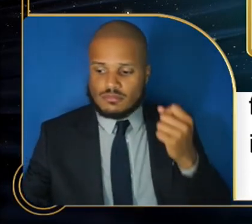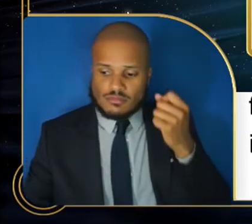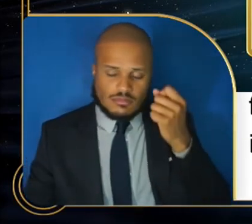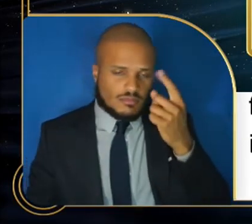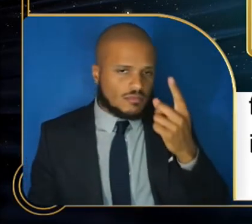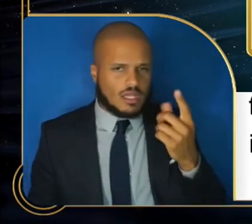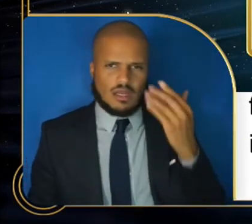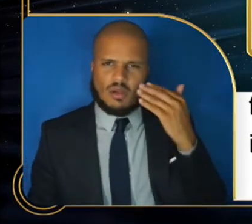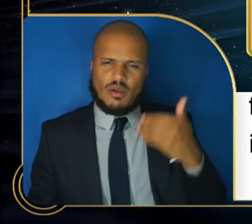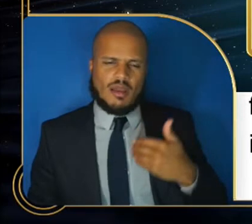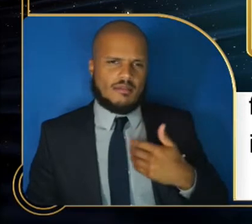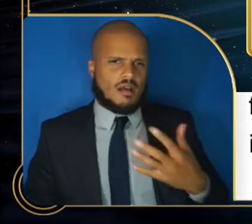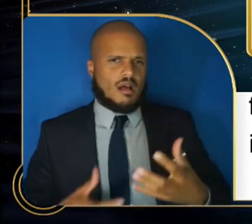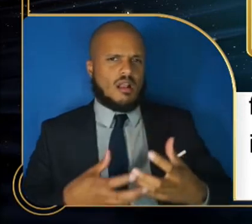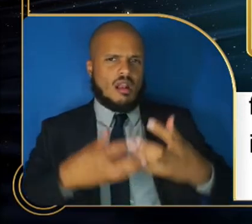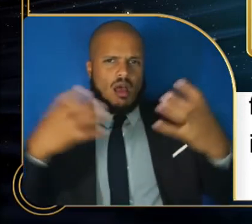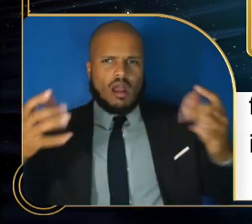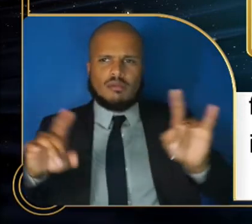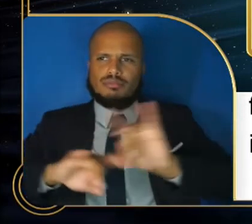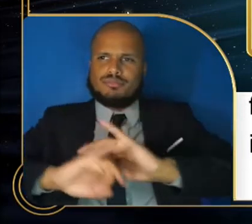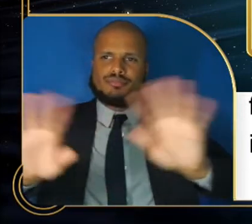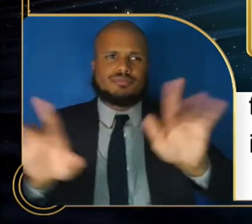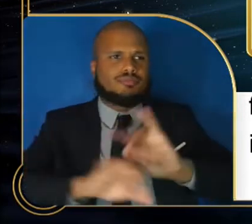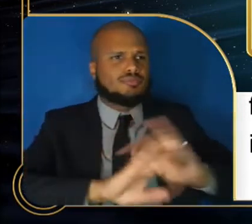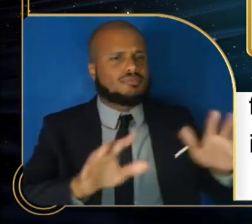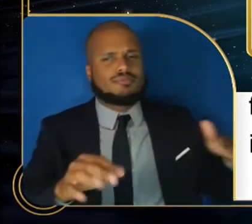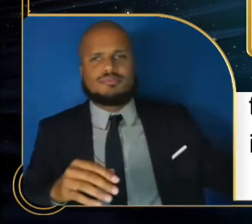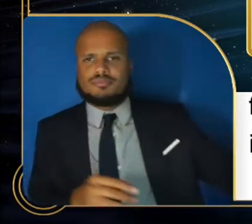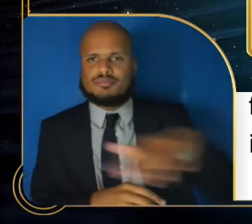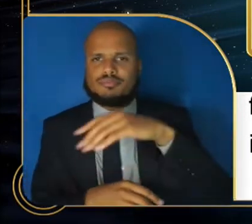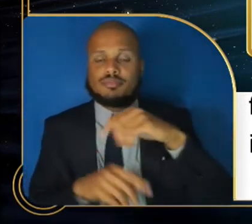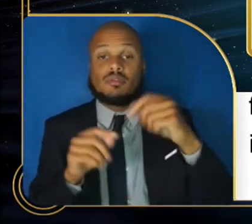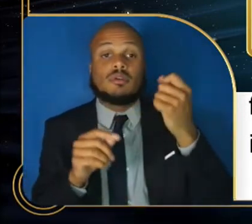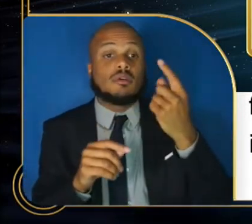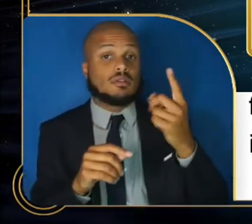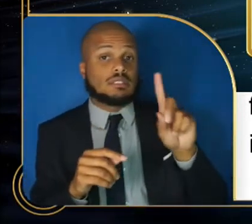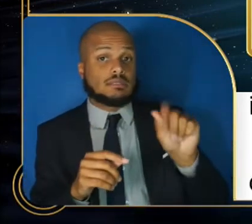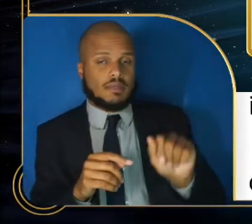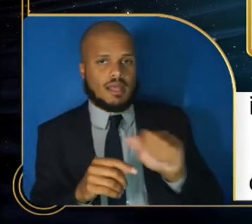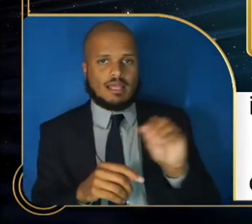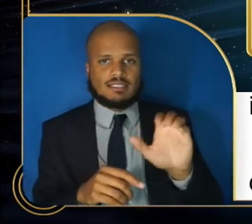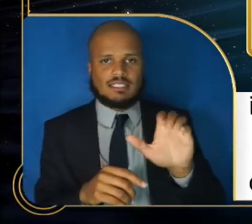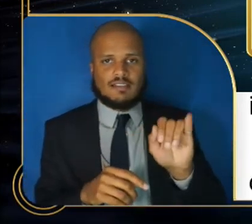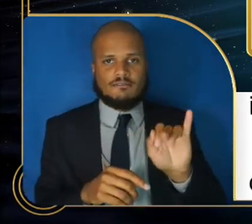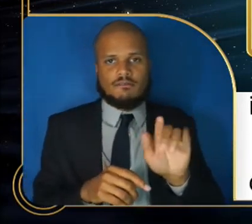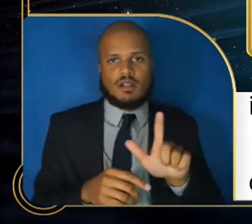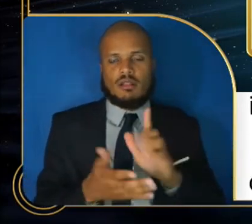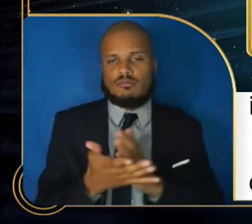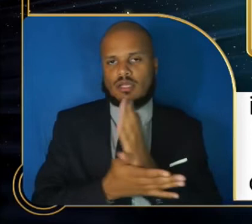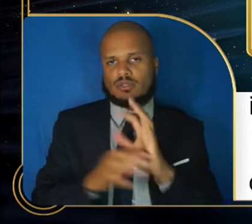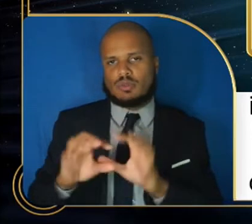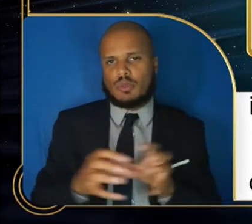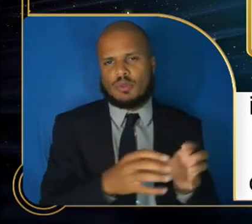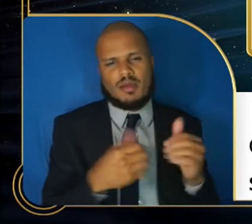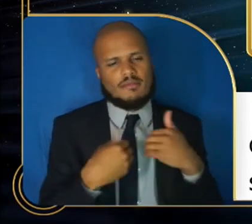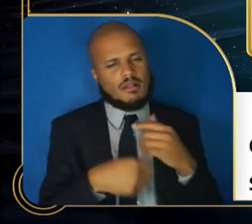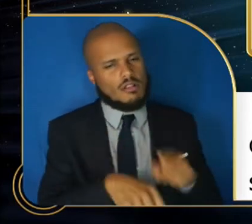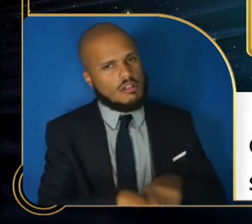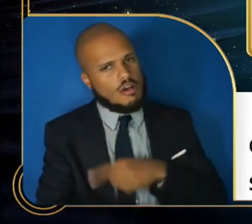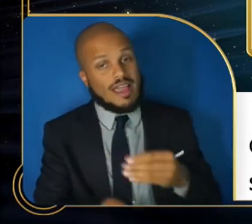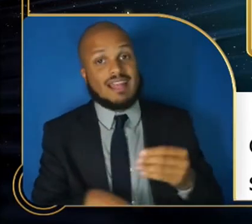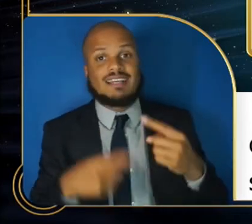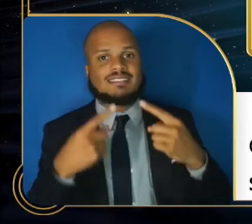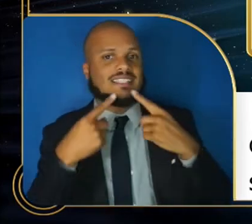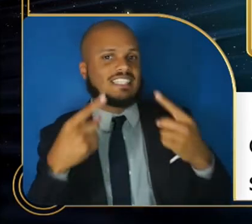over, but disability and civil rights groups have a long and successful history of working